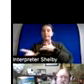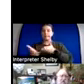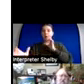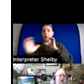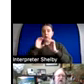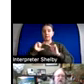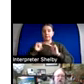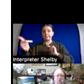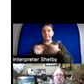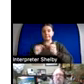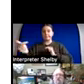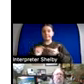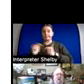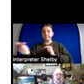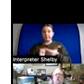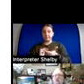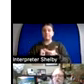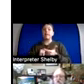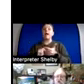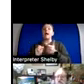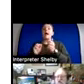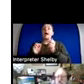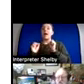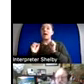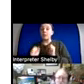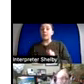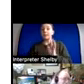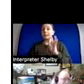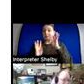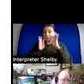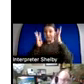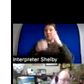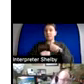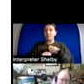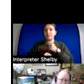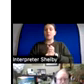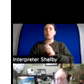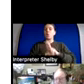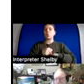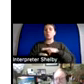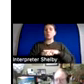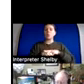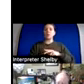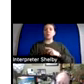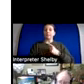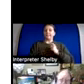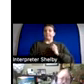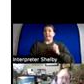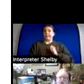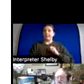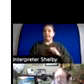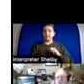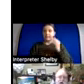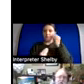forth and help you generate original content um you know you can ask it questions